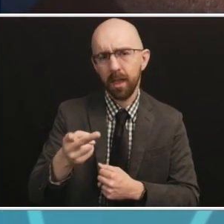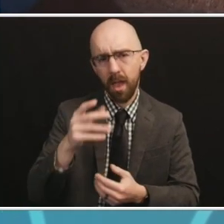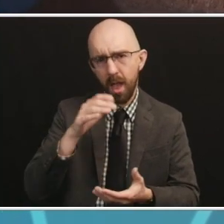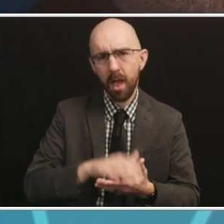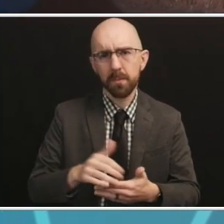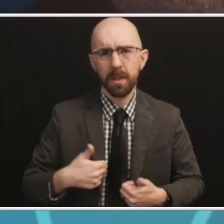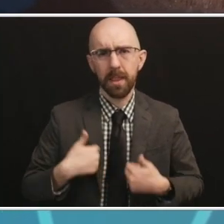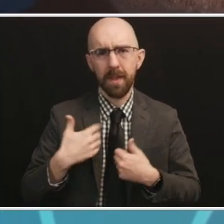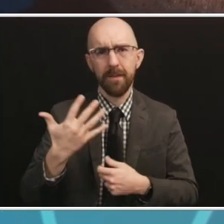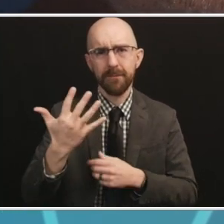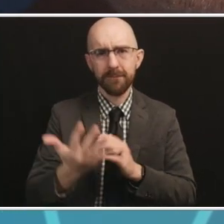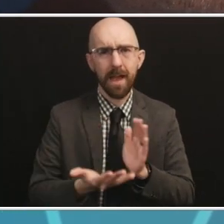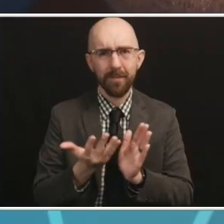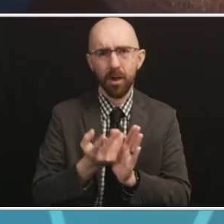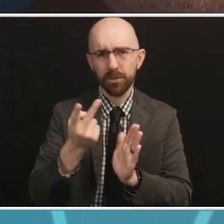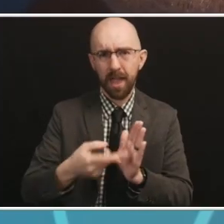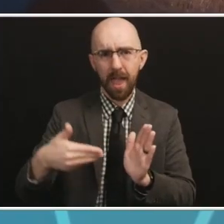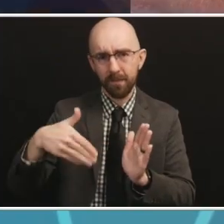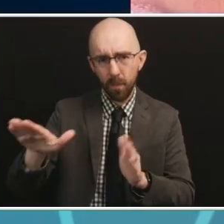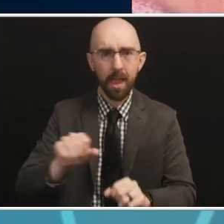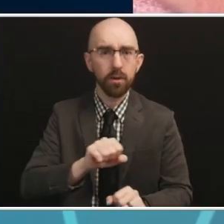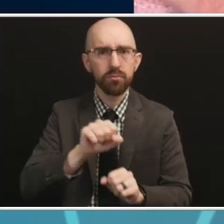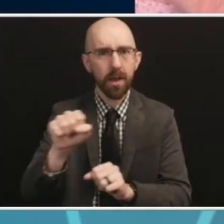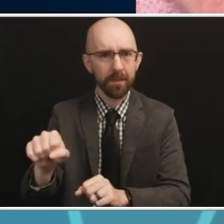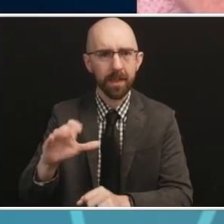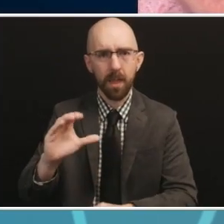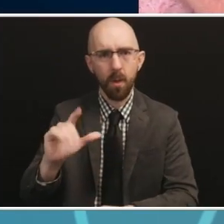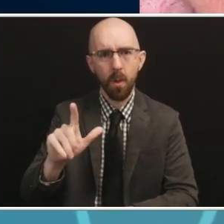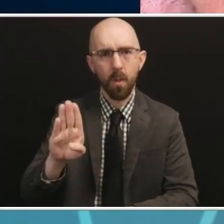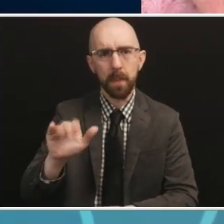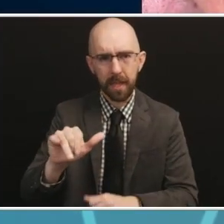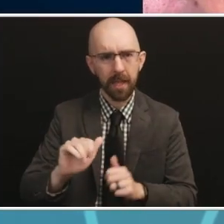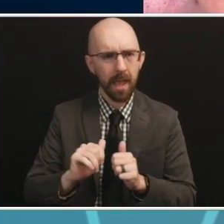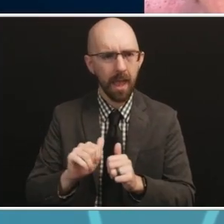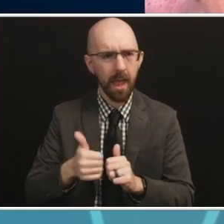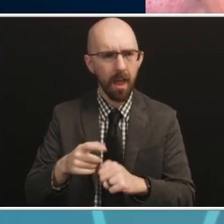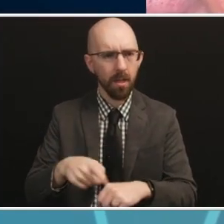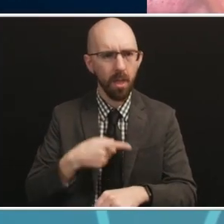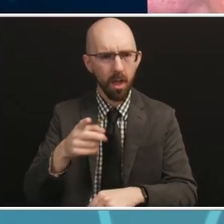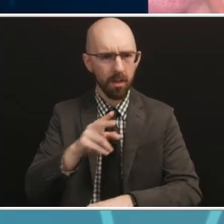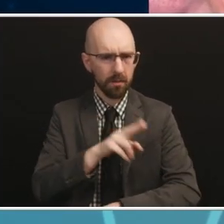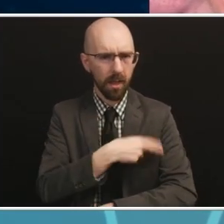hours away driving. You're in Colby. So how long was your husband in the hospital?